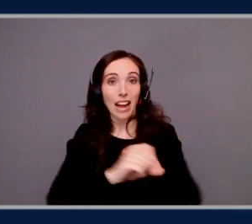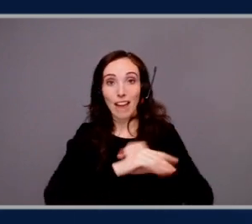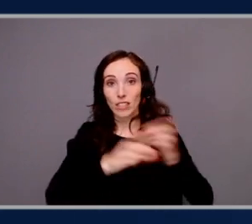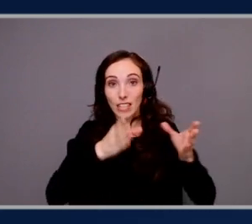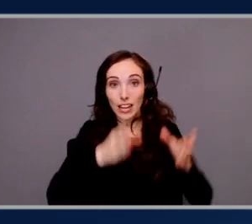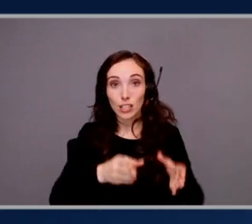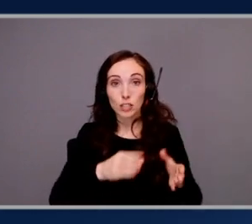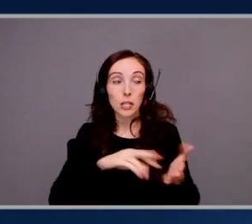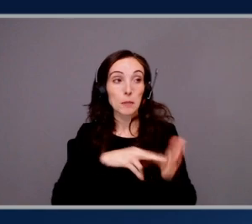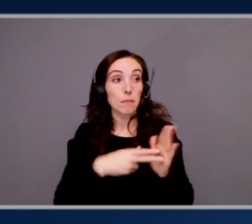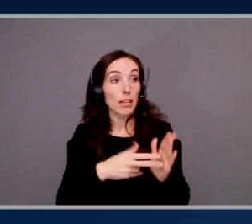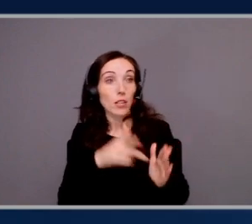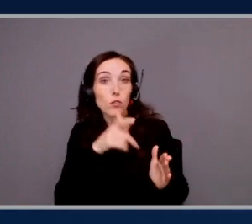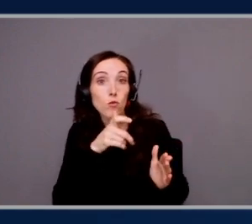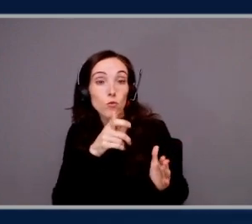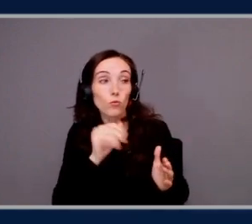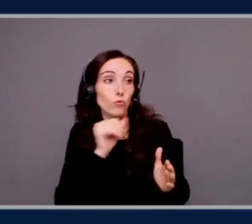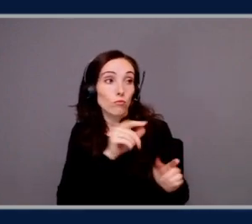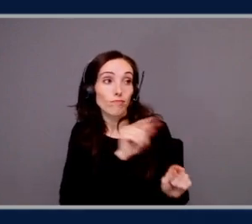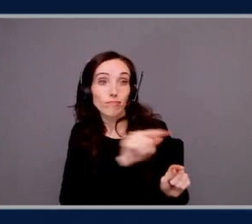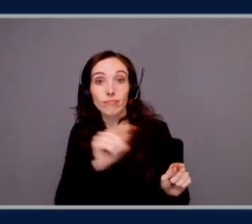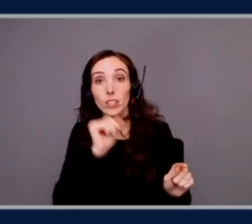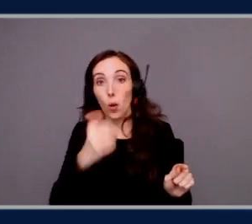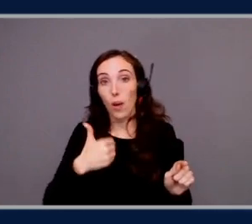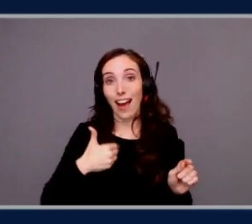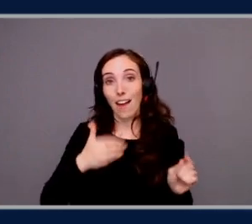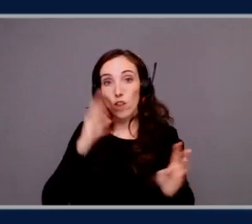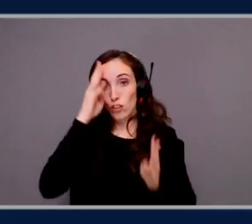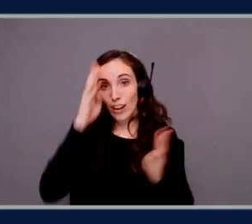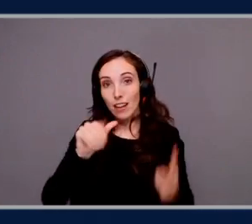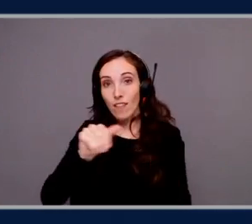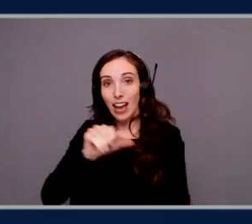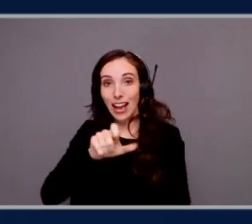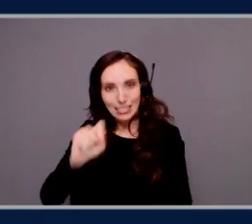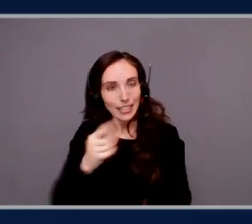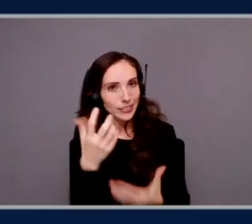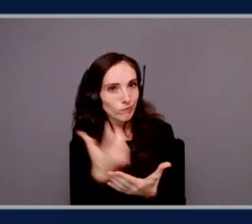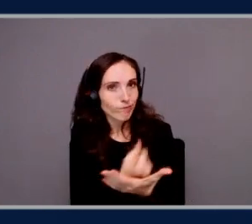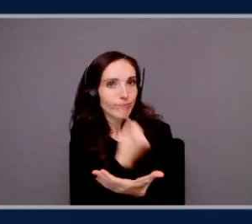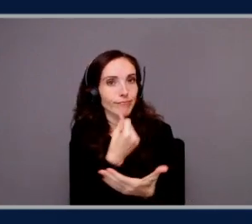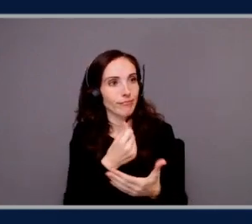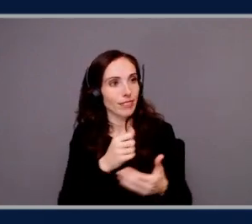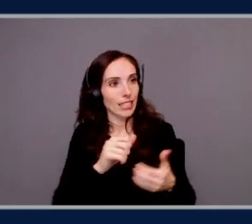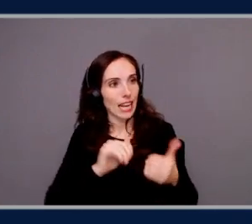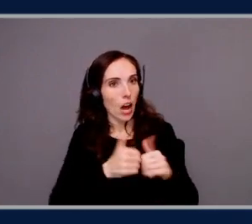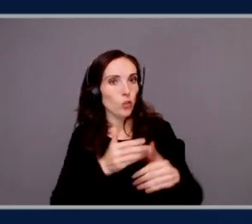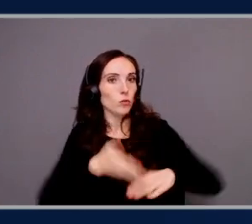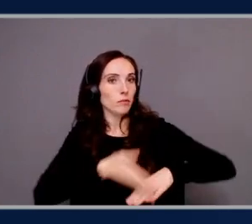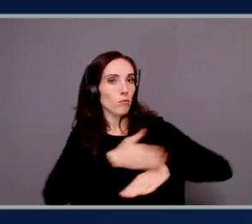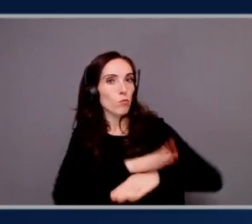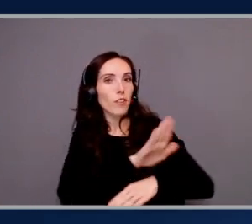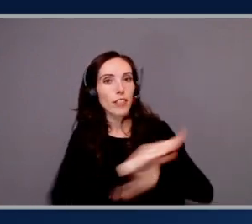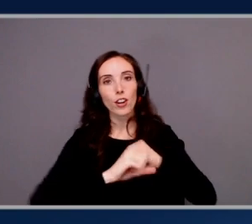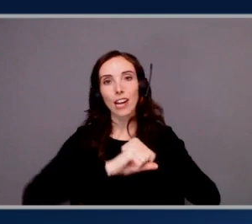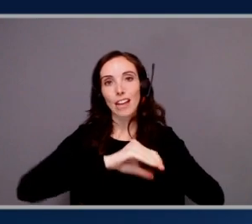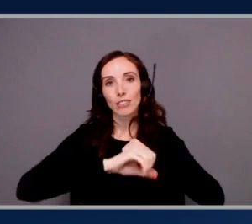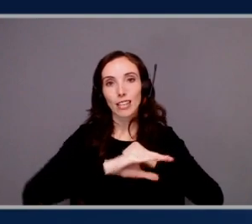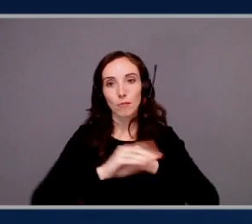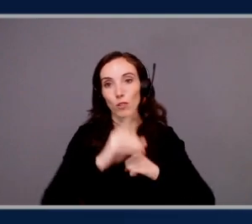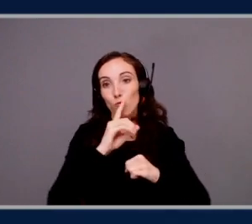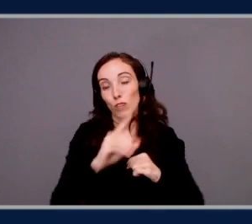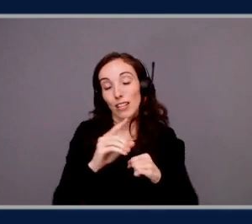creative assets and capabilities to extend their advertising in a way that really, as Gary said, makes it an amazing